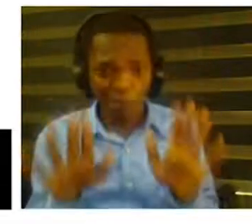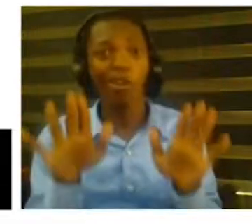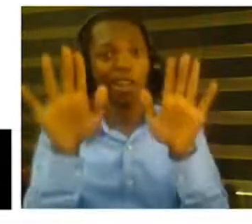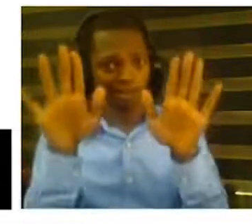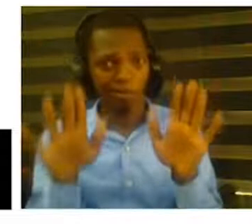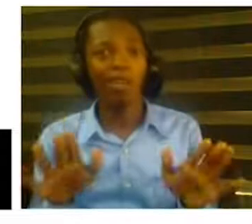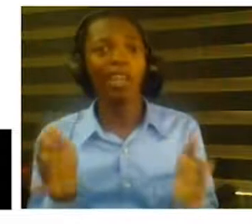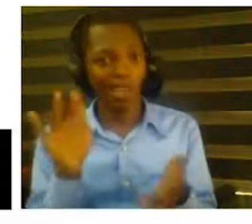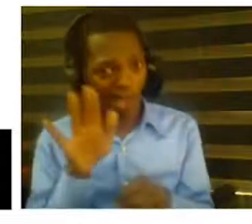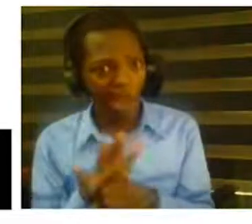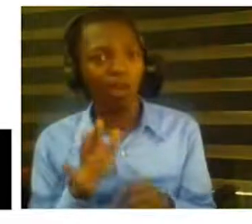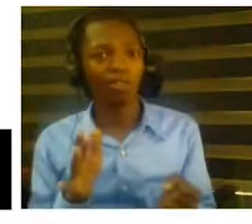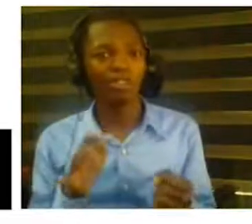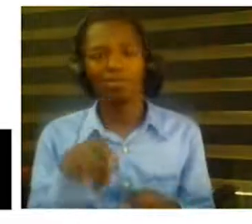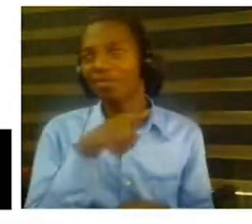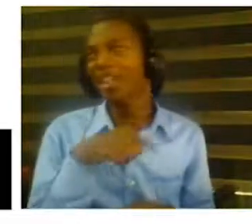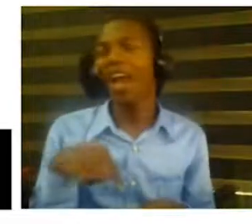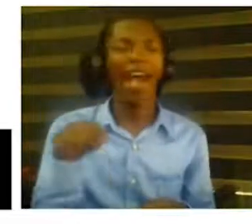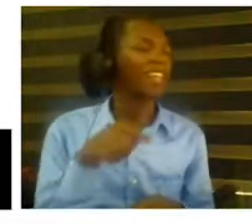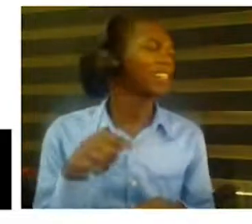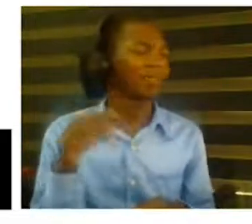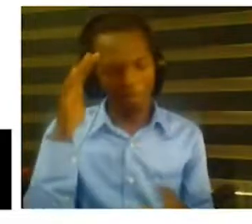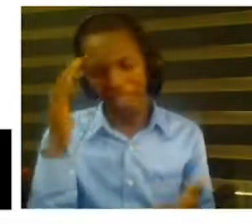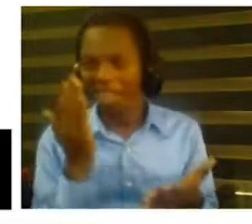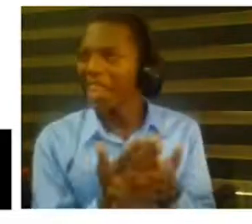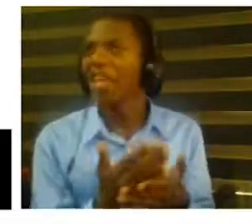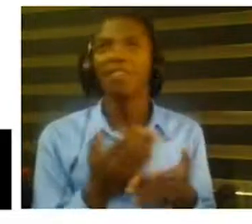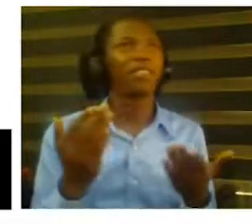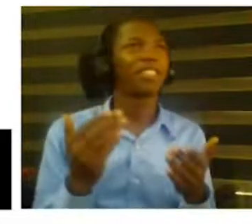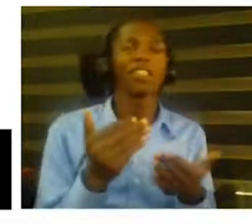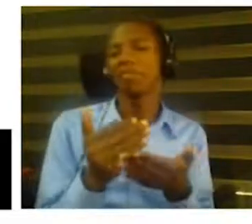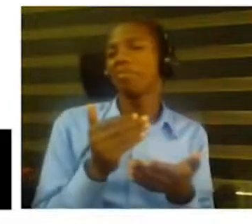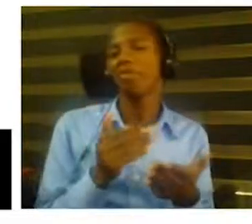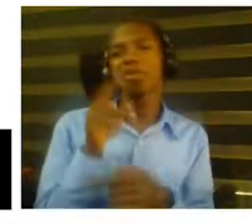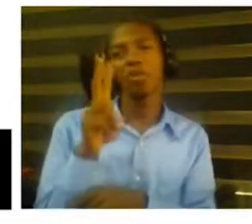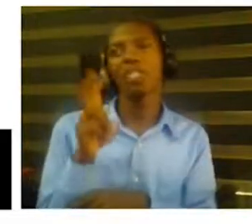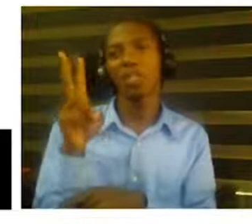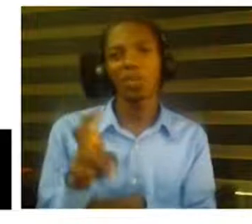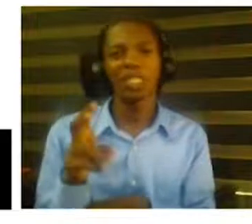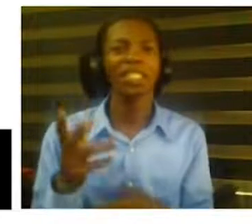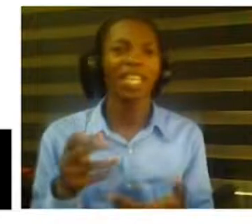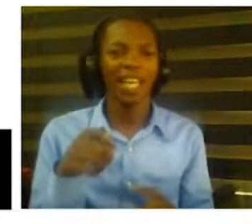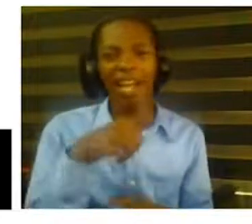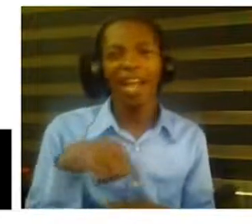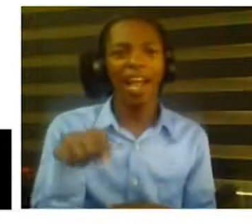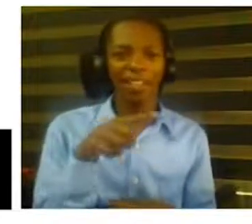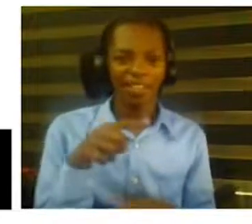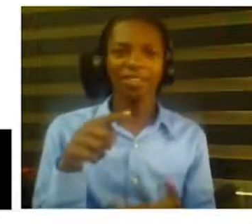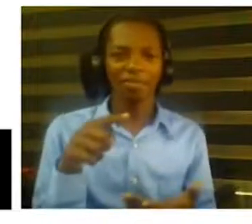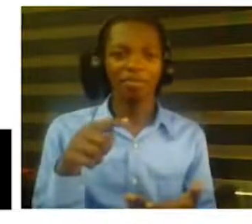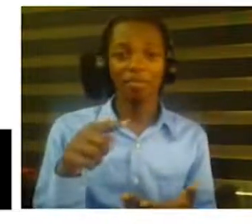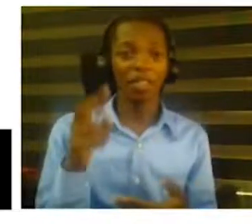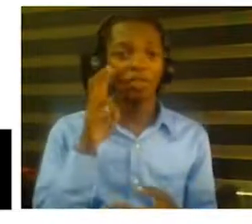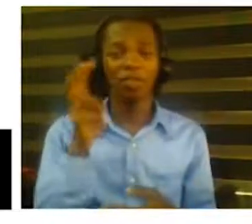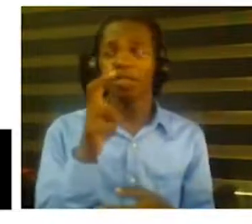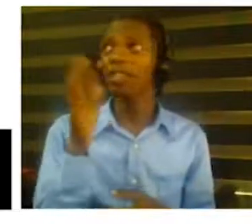in a wonderful nonsense pre-2020, about looking good like the peacock on the left of the screen,